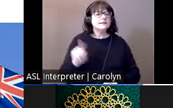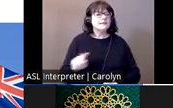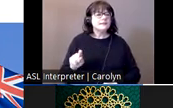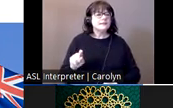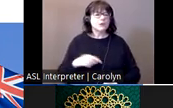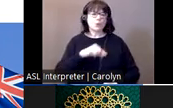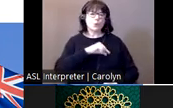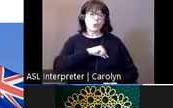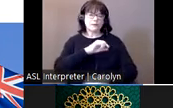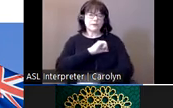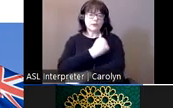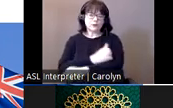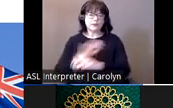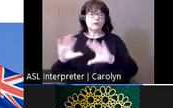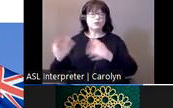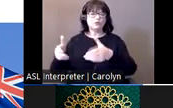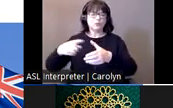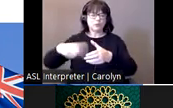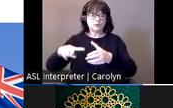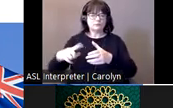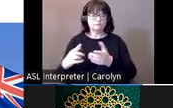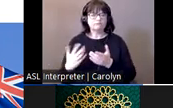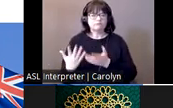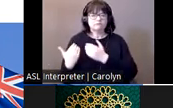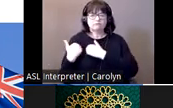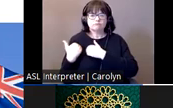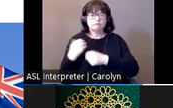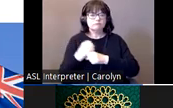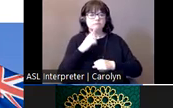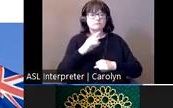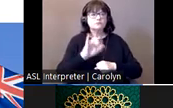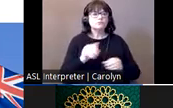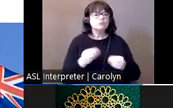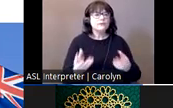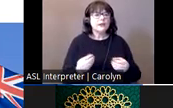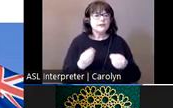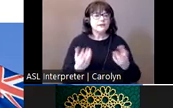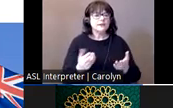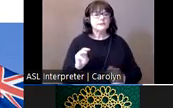that is responsible for maintaining the standards of their micro-credentials.